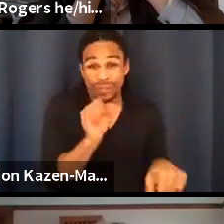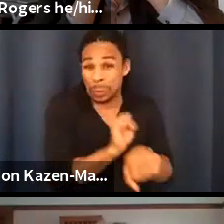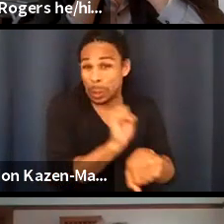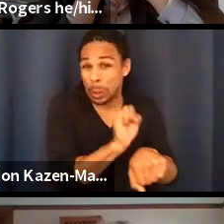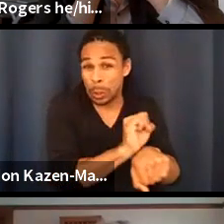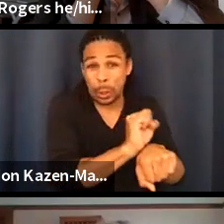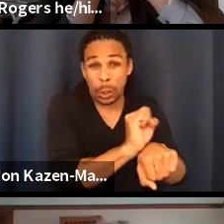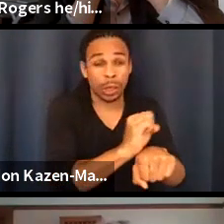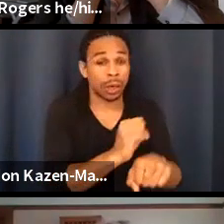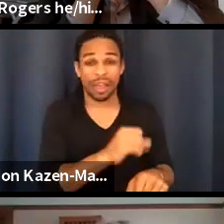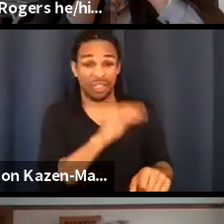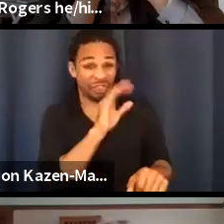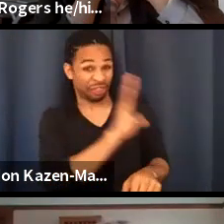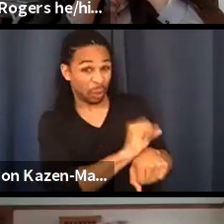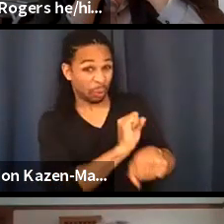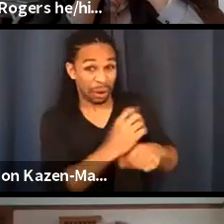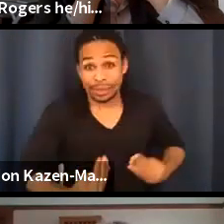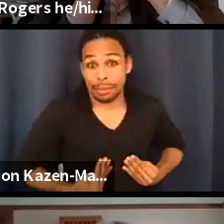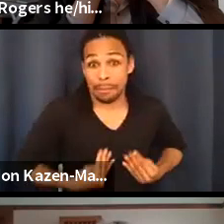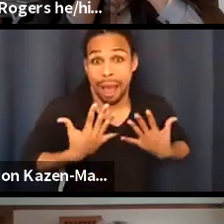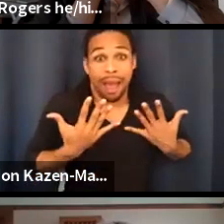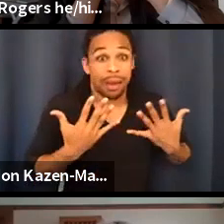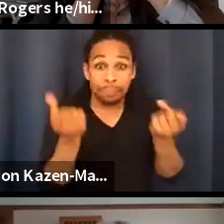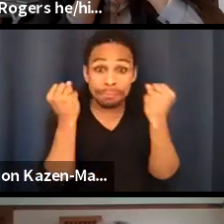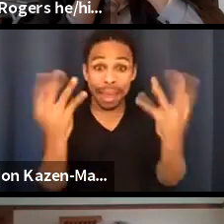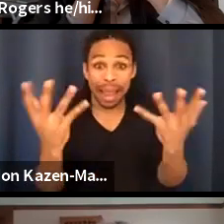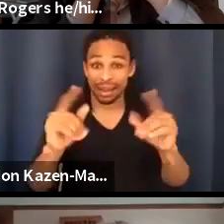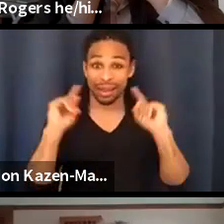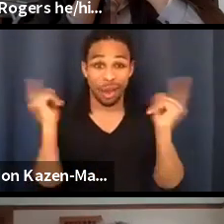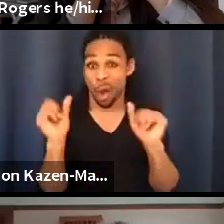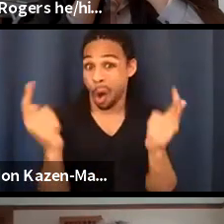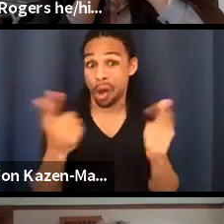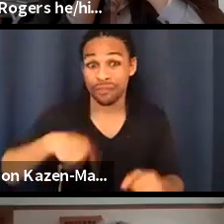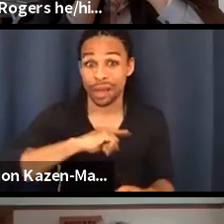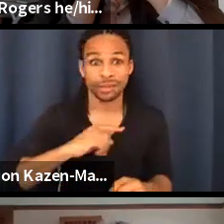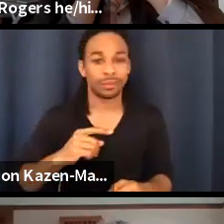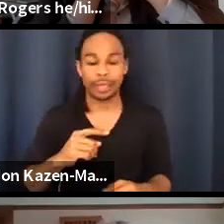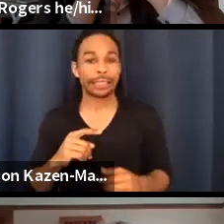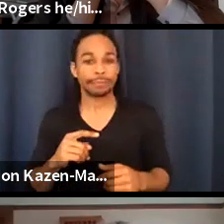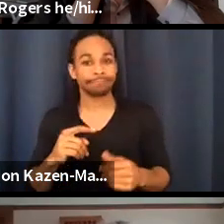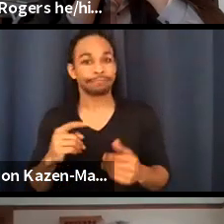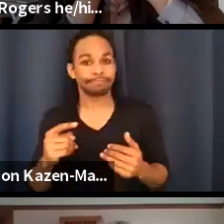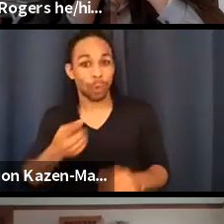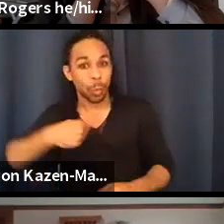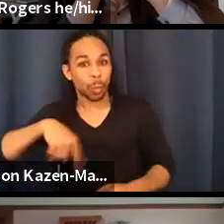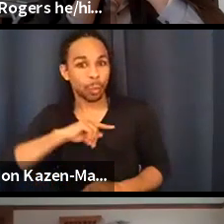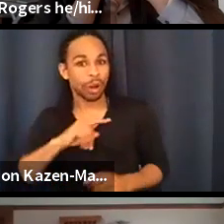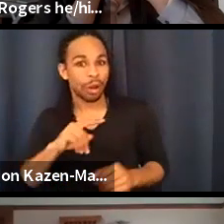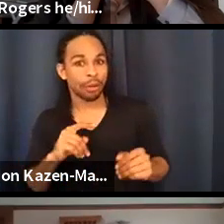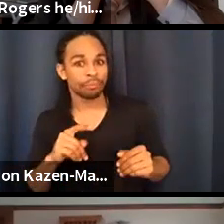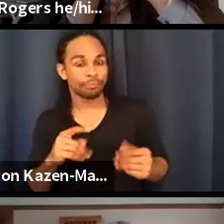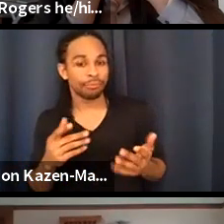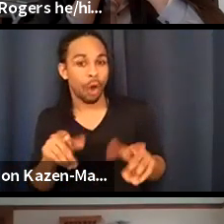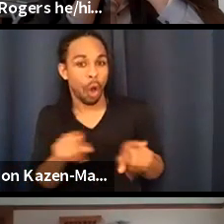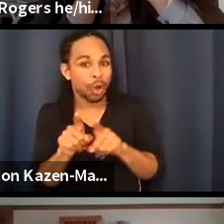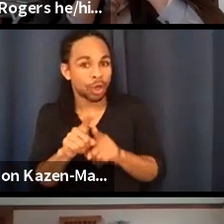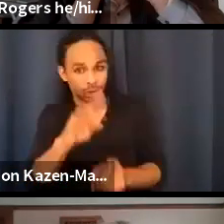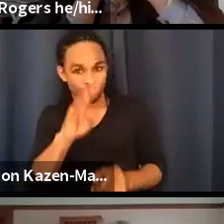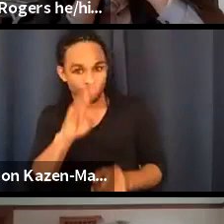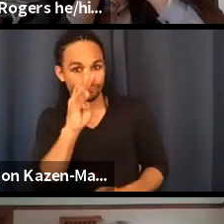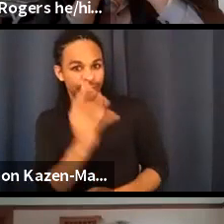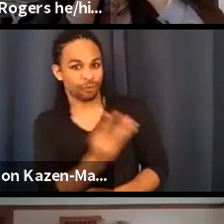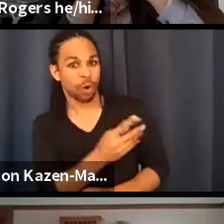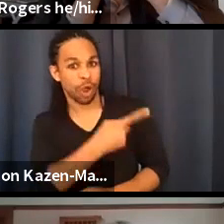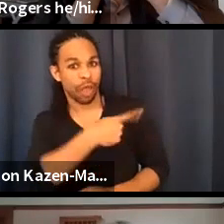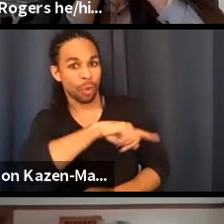us all. In our urgent pacing, we also acknowledge we made poor choices. For